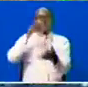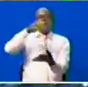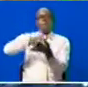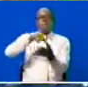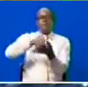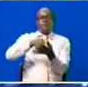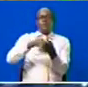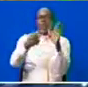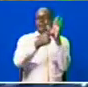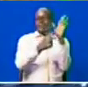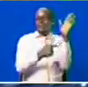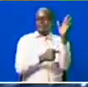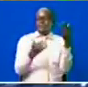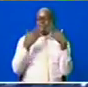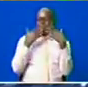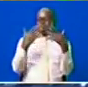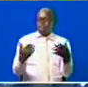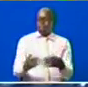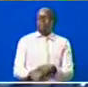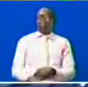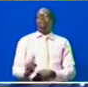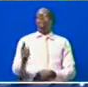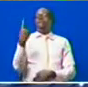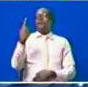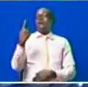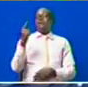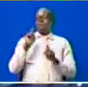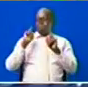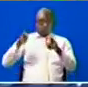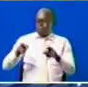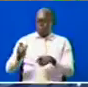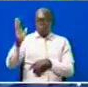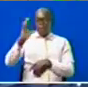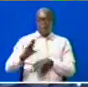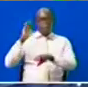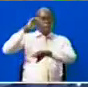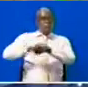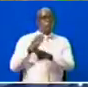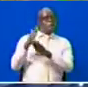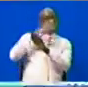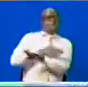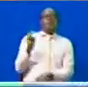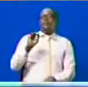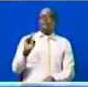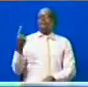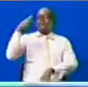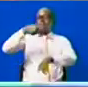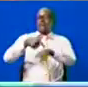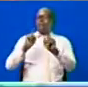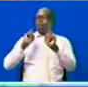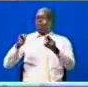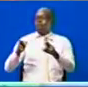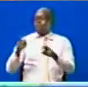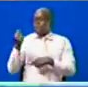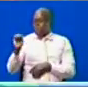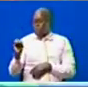in the league. Congratulations. My first reward. I've never been rewarded as a coach in anything else apart from this. So